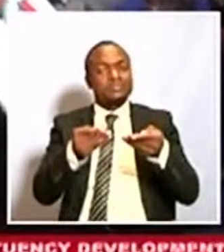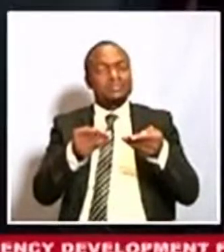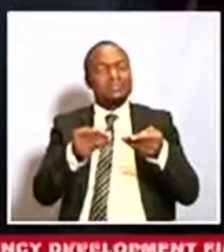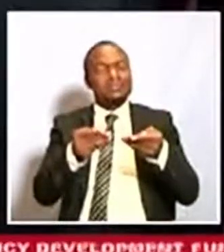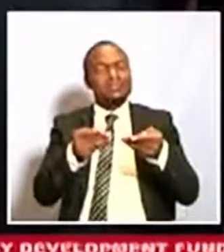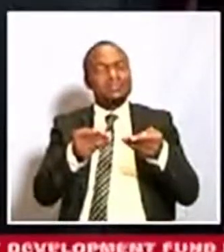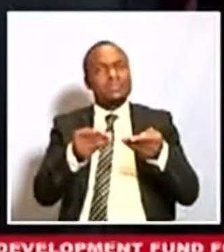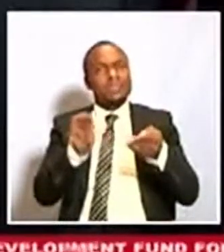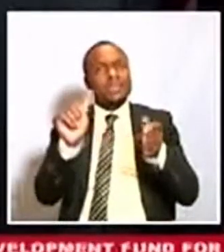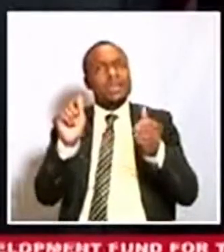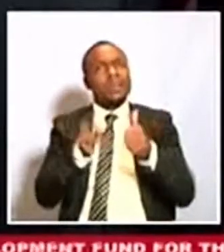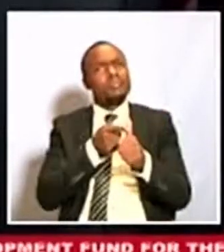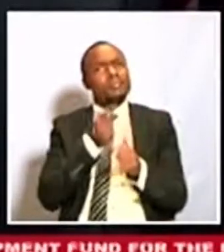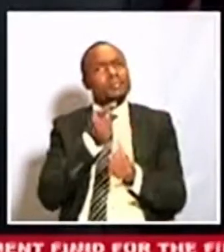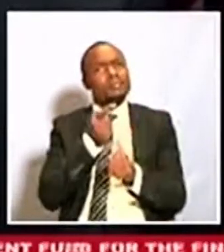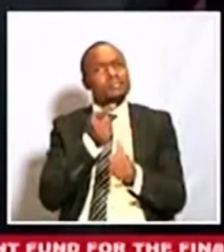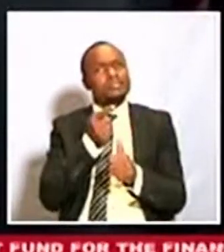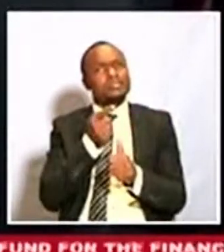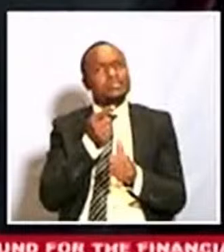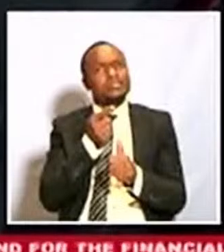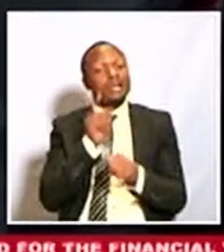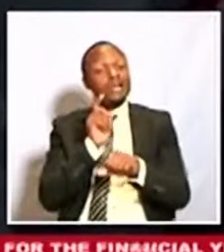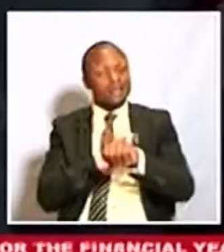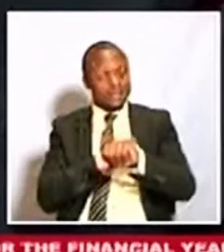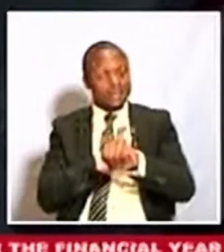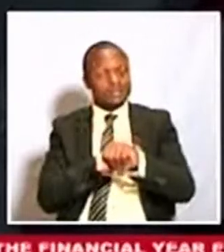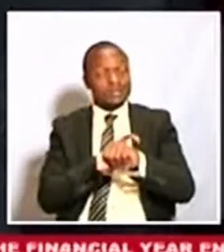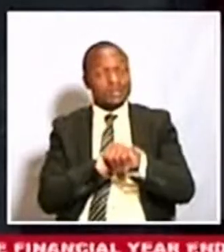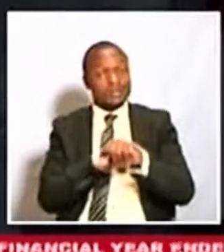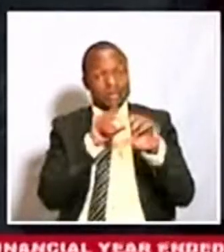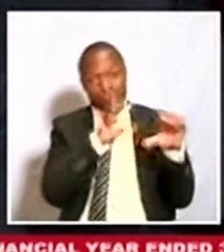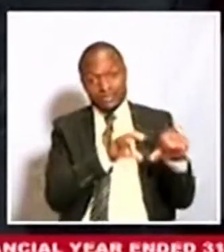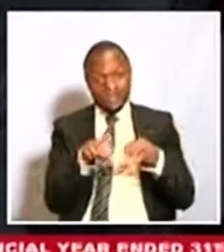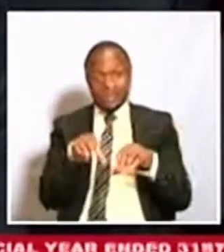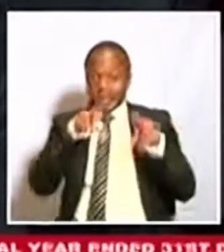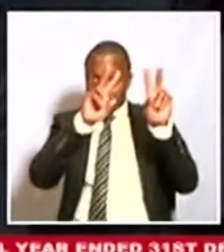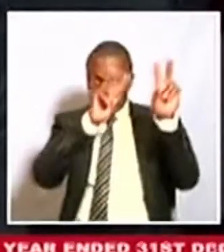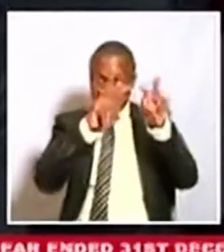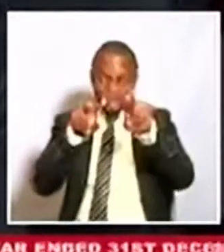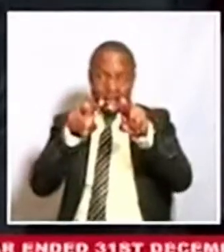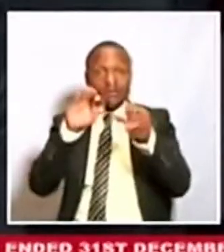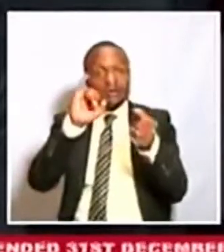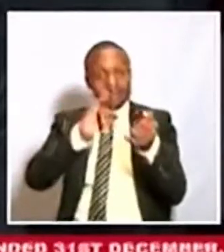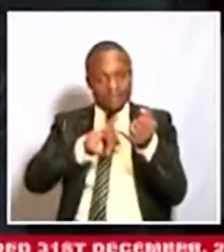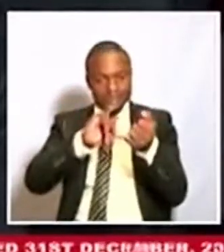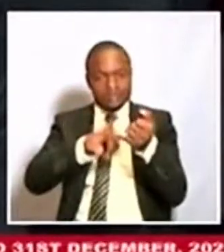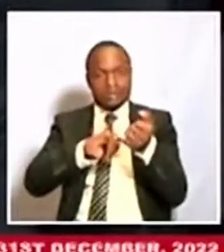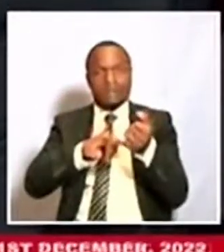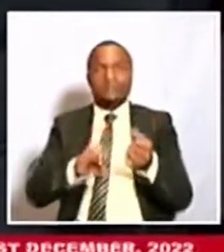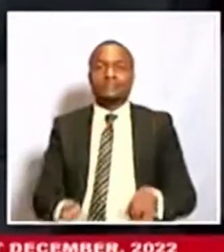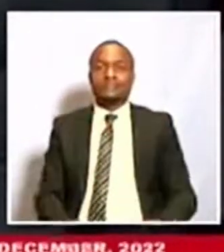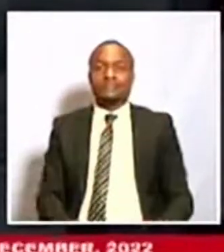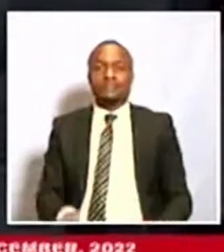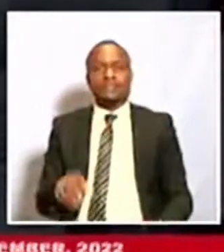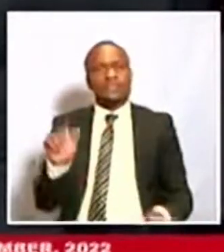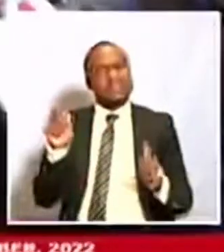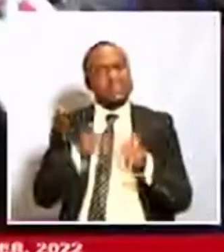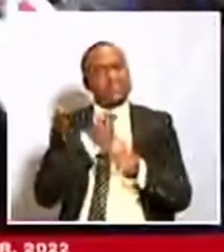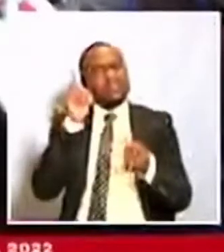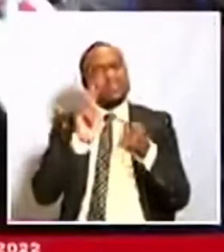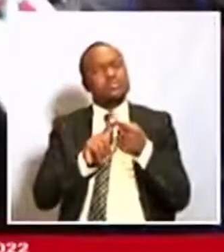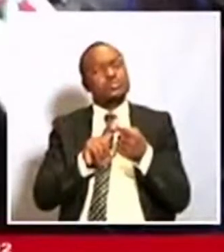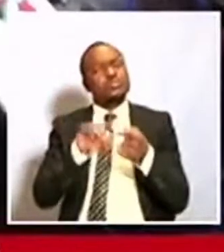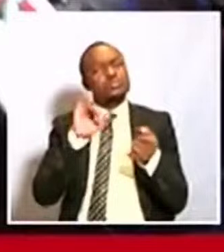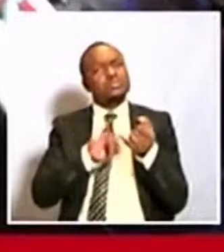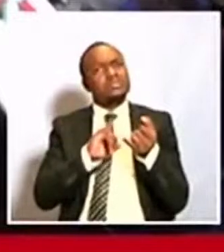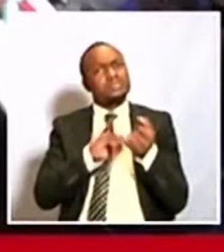have been in April, and the time when we were doing the monitoring exercise was in September. So from April to September, was